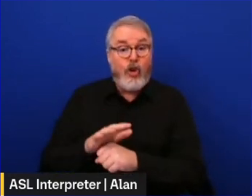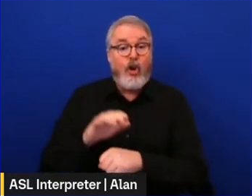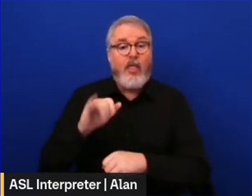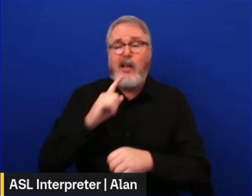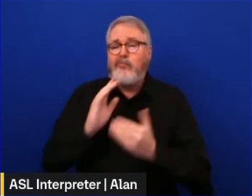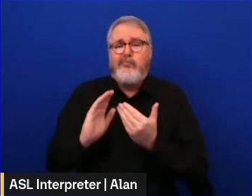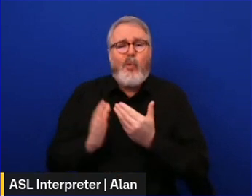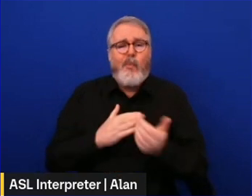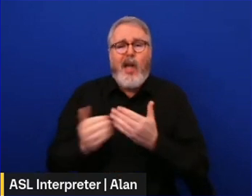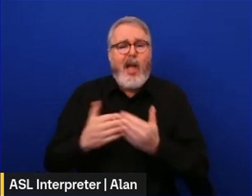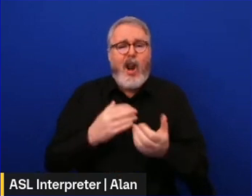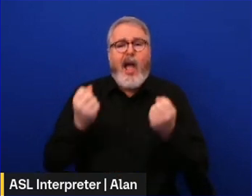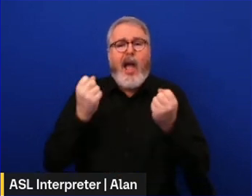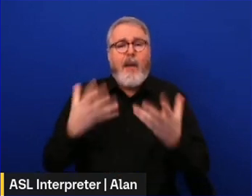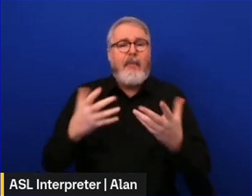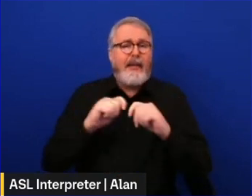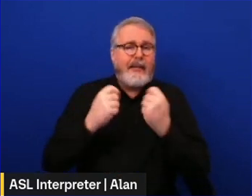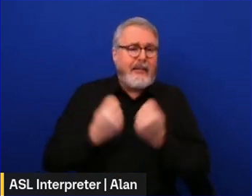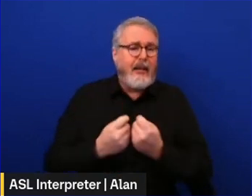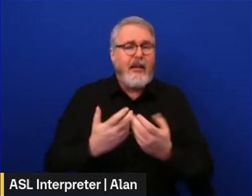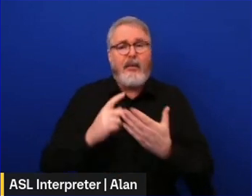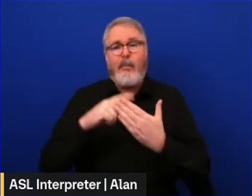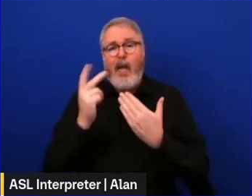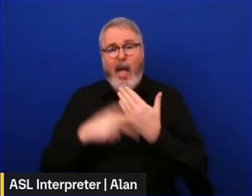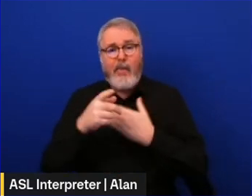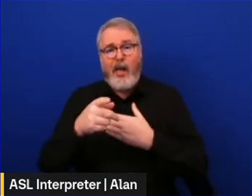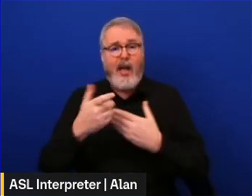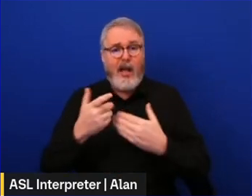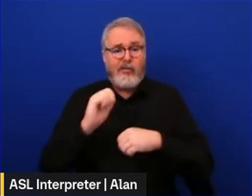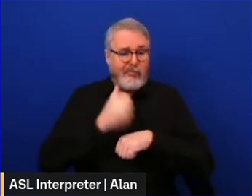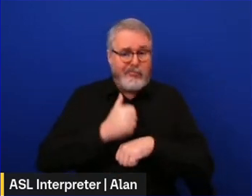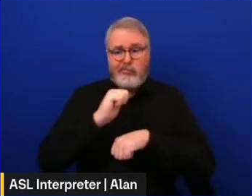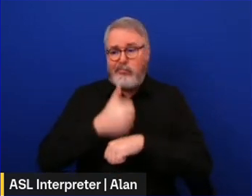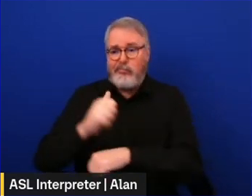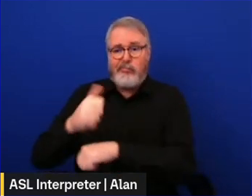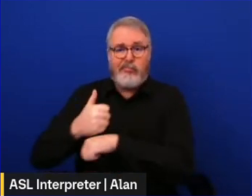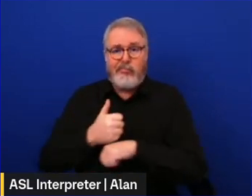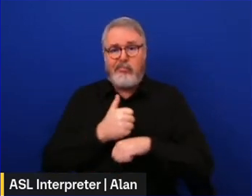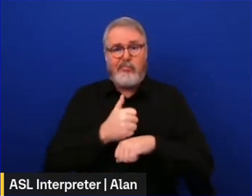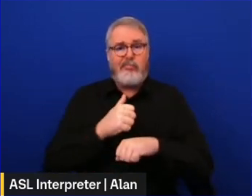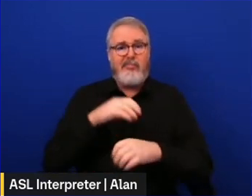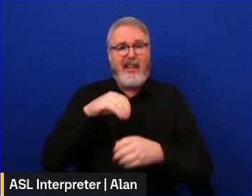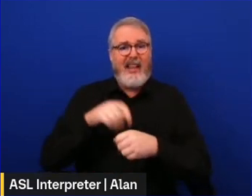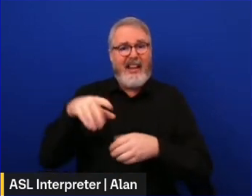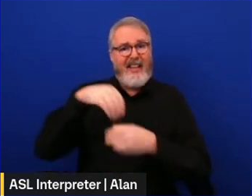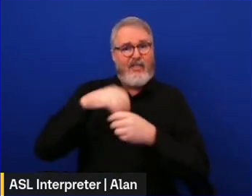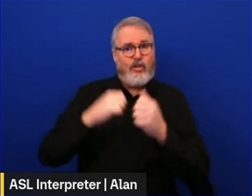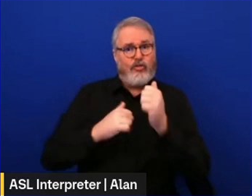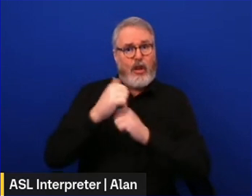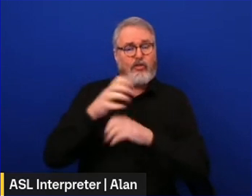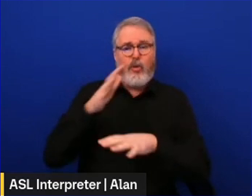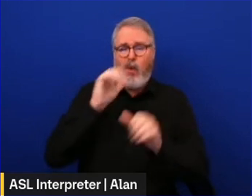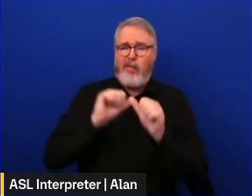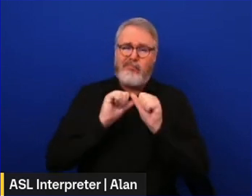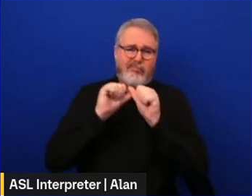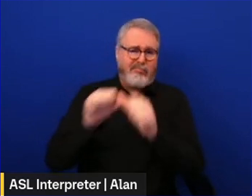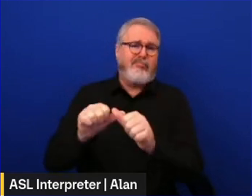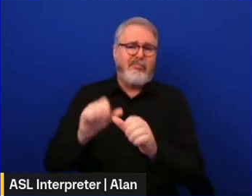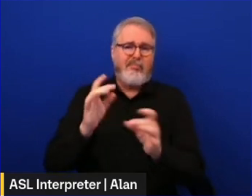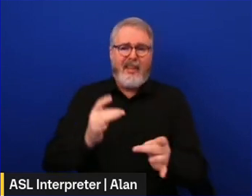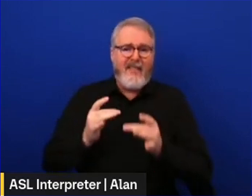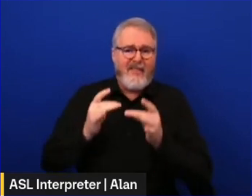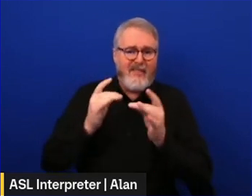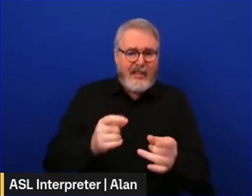how many teams or applications you have, the underlying infrastructure remains efficient,